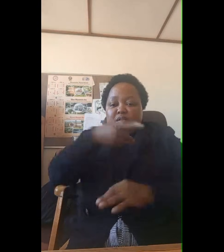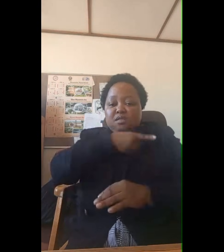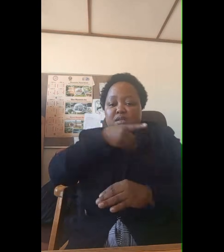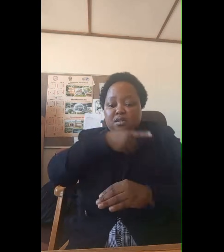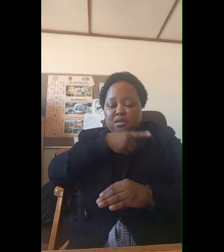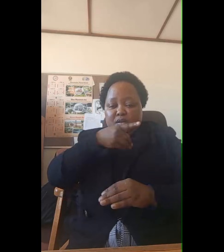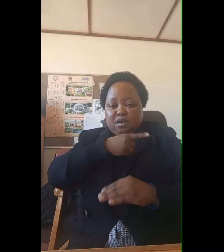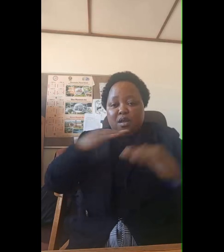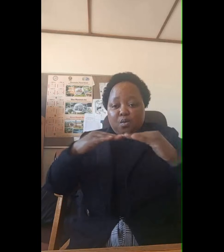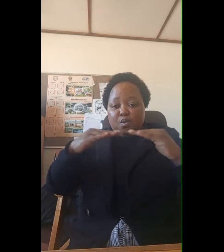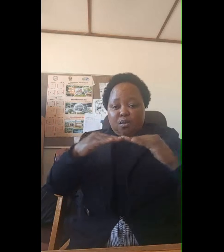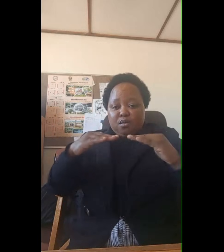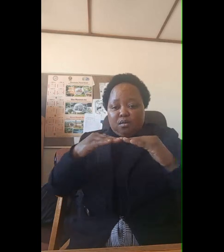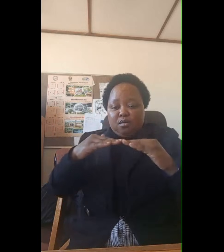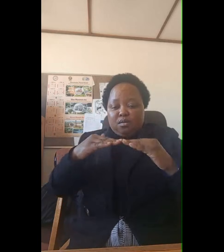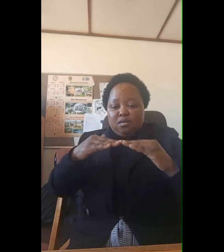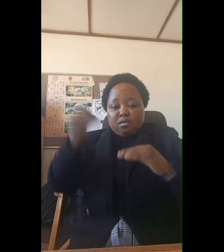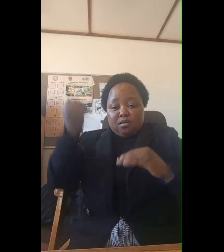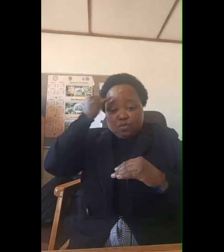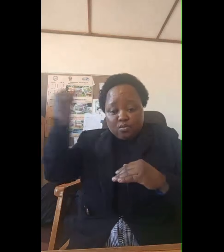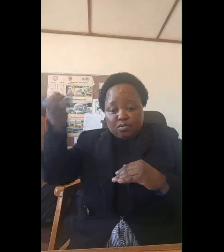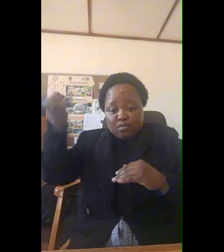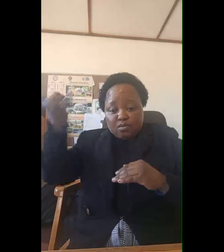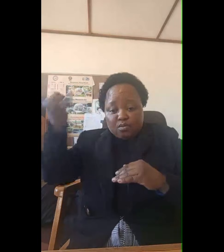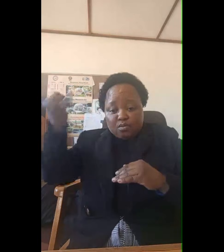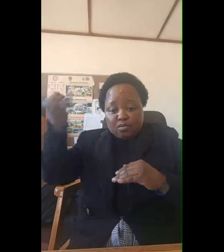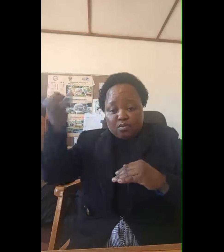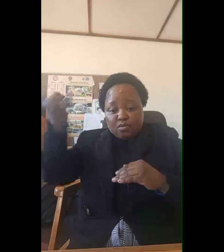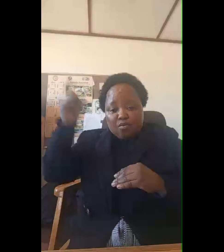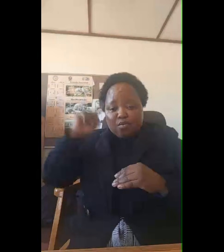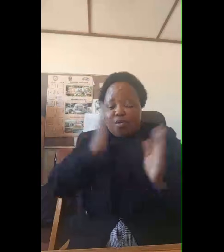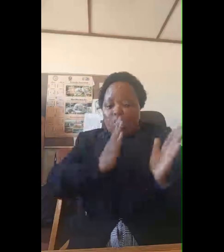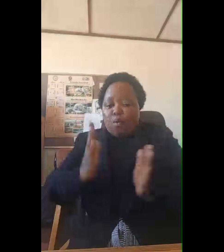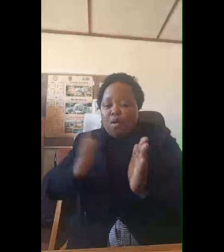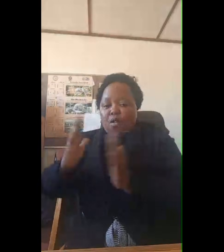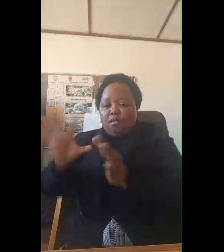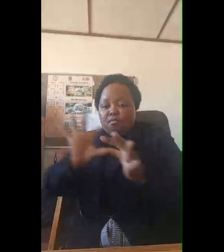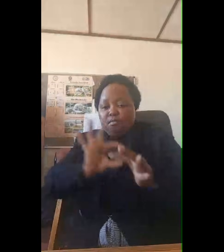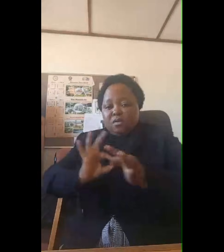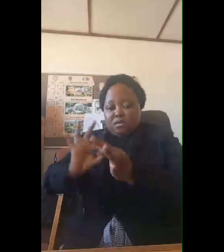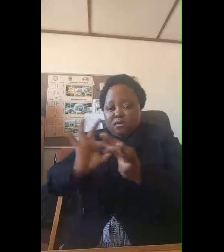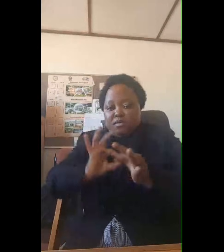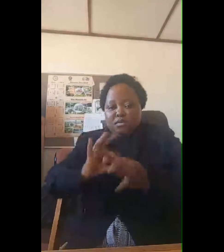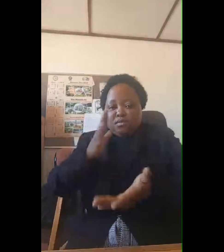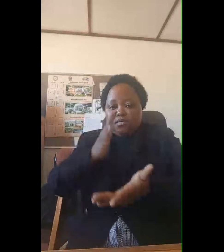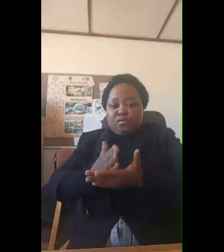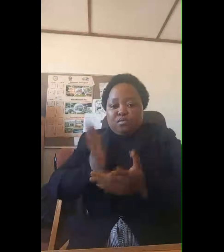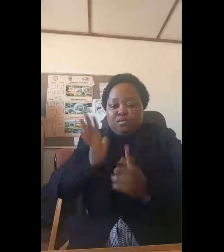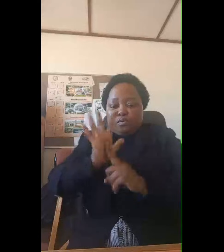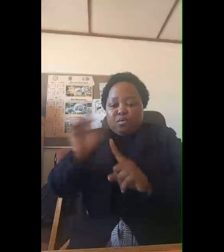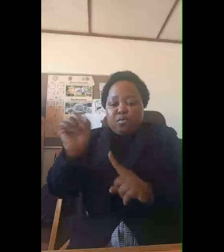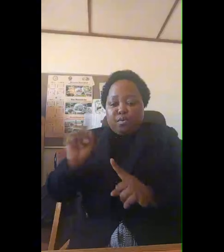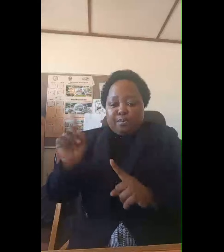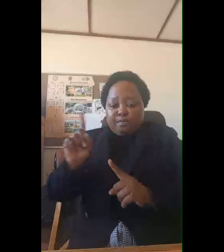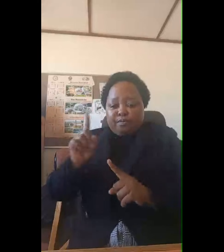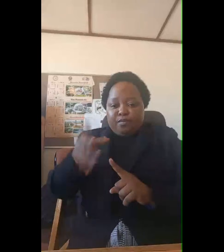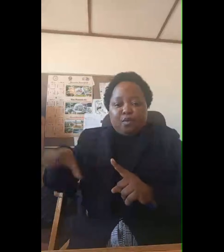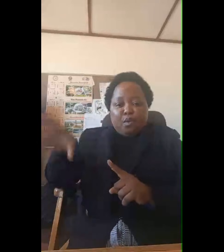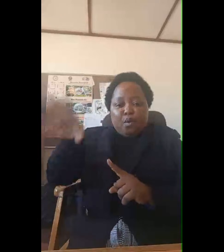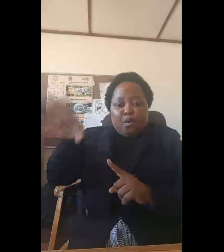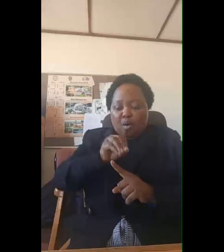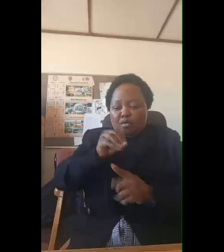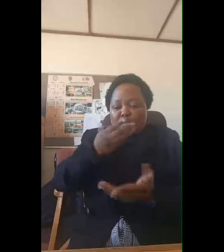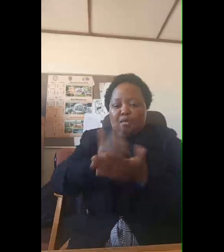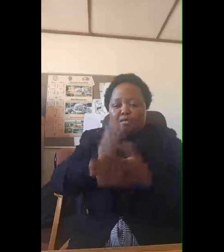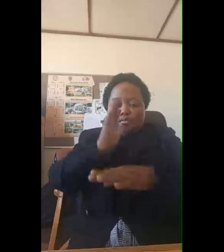capacitation. The issue of well-organized coordination, as he emphasized all the surrounding aspects which can help to prevent